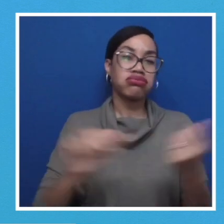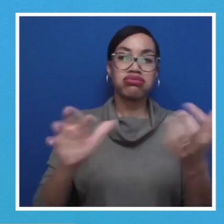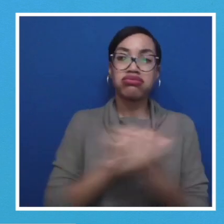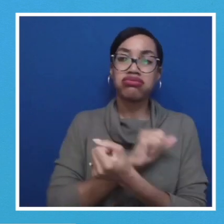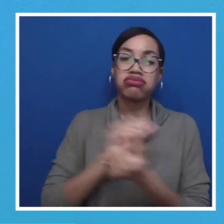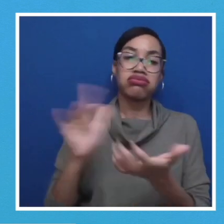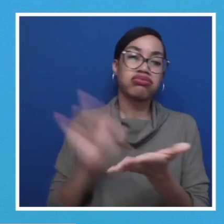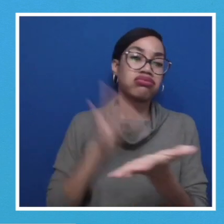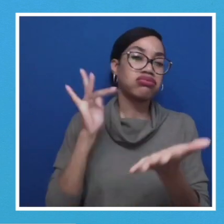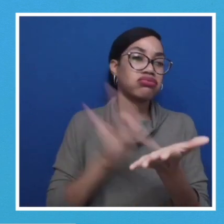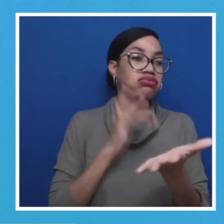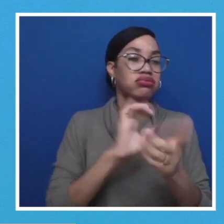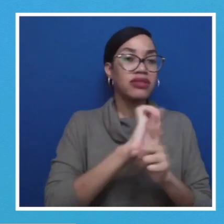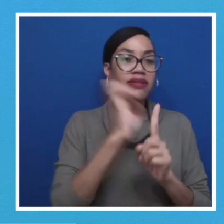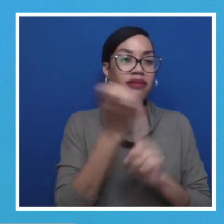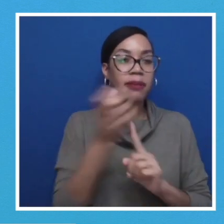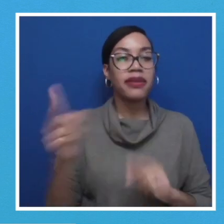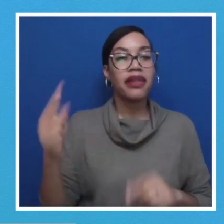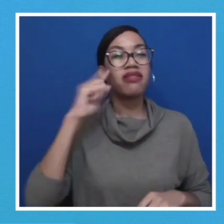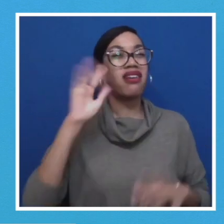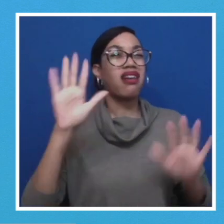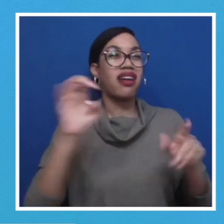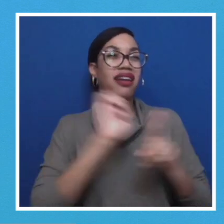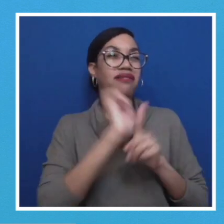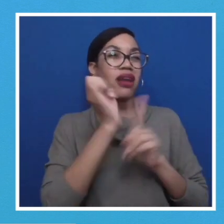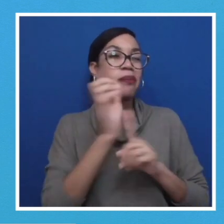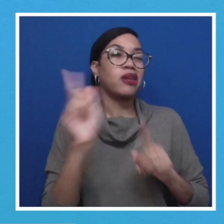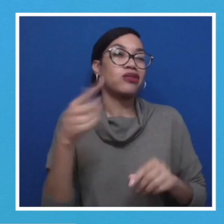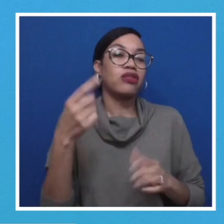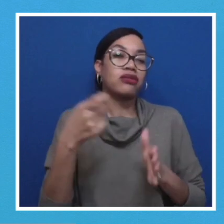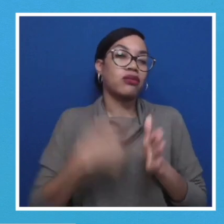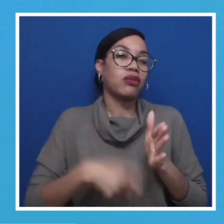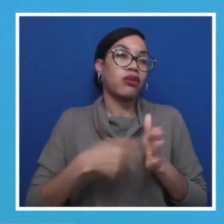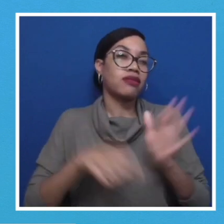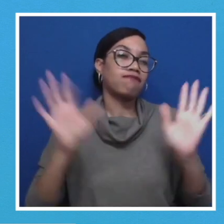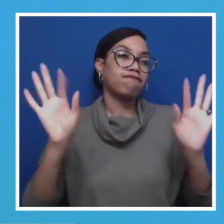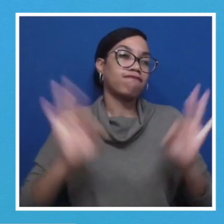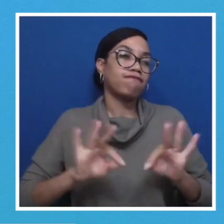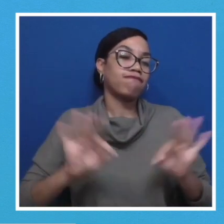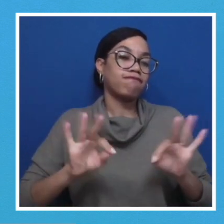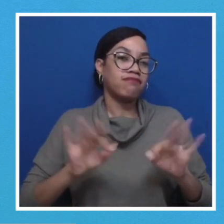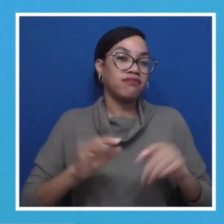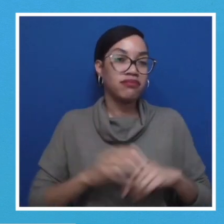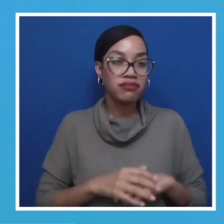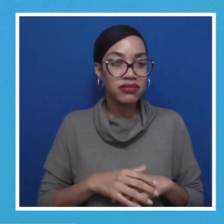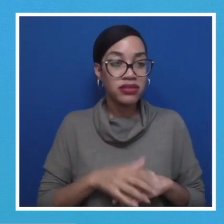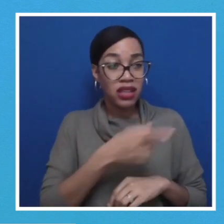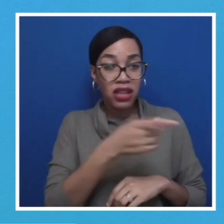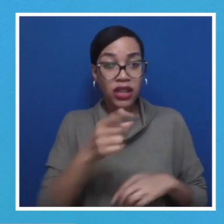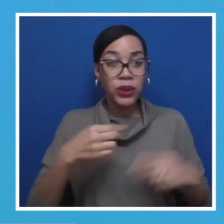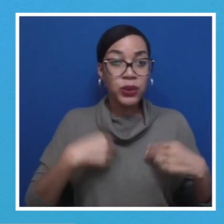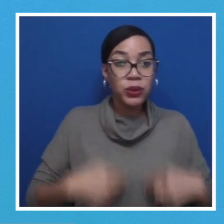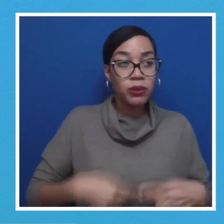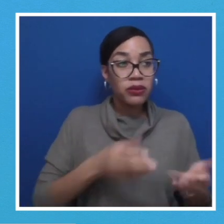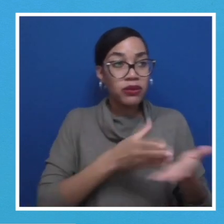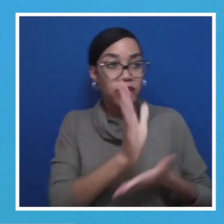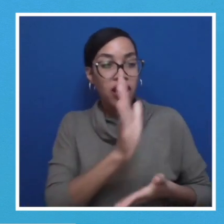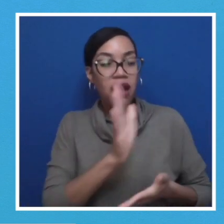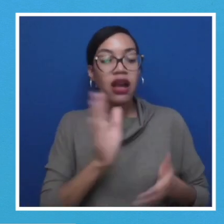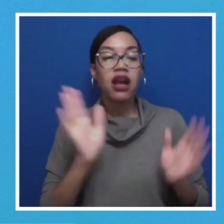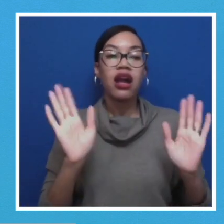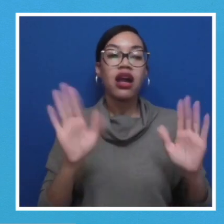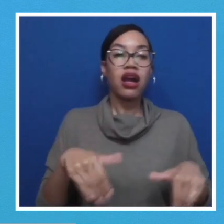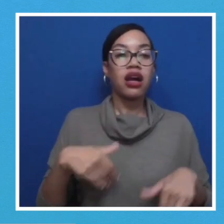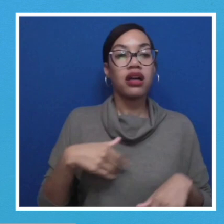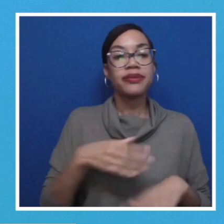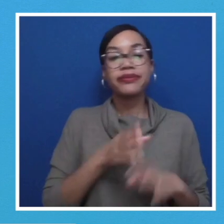price. Human rights, Indigenous rights are only something that they need to overcome and ignore. That is